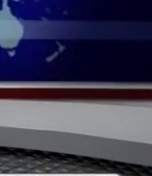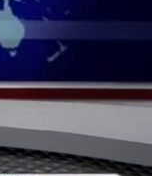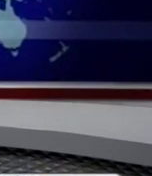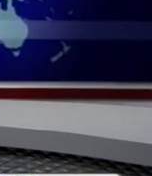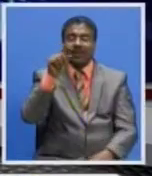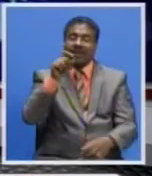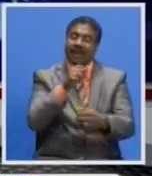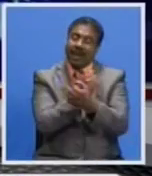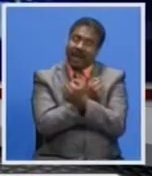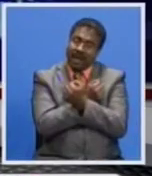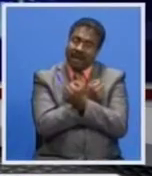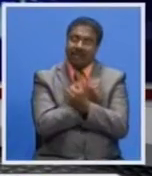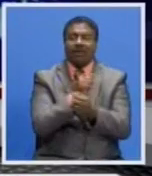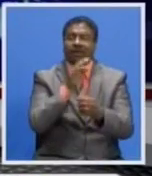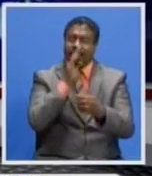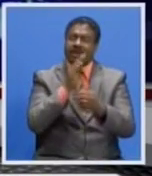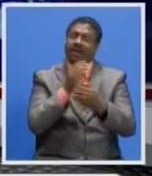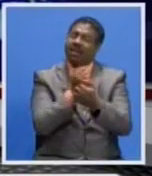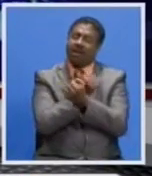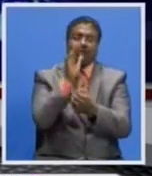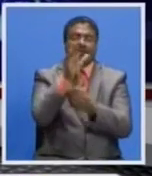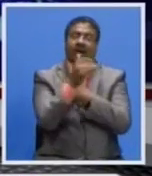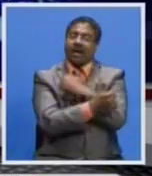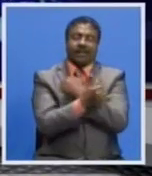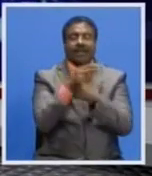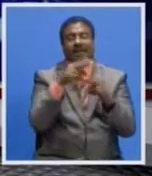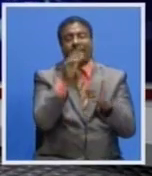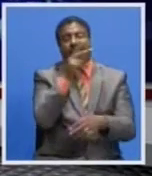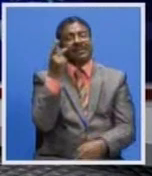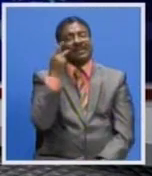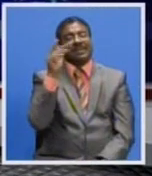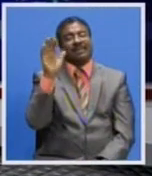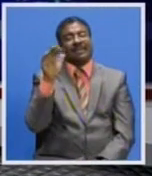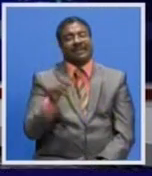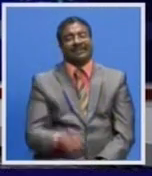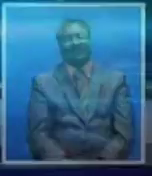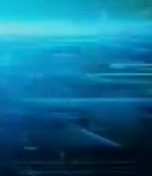to love, be loyal, and be devoted to our country. I'm Patricia Ellis. Bye-bye.